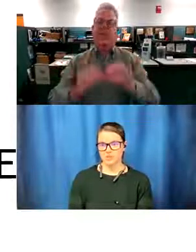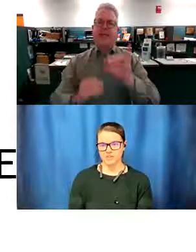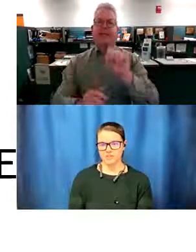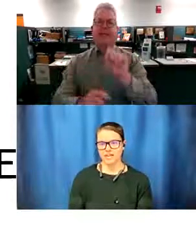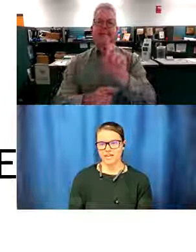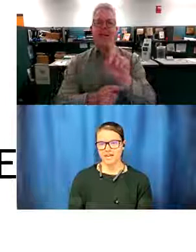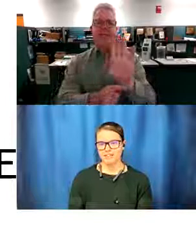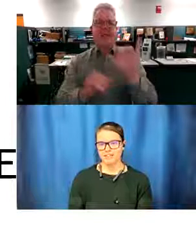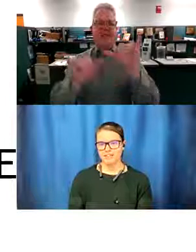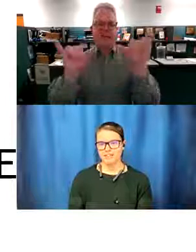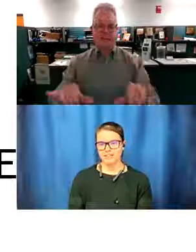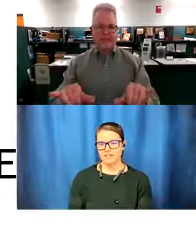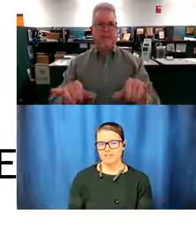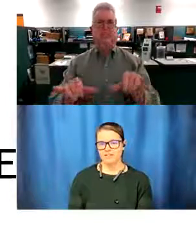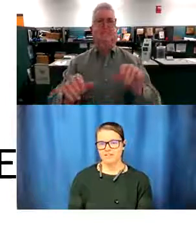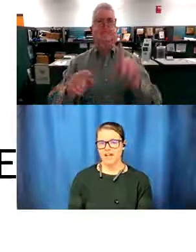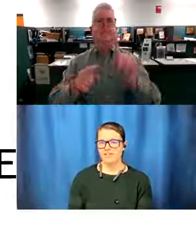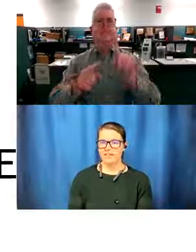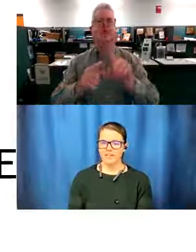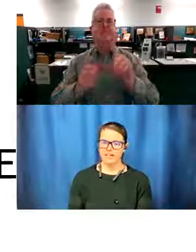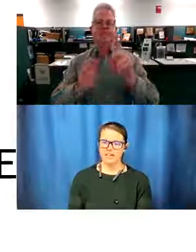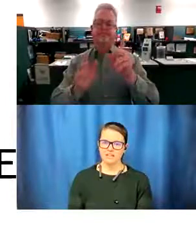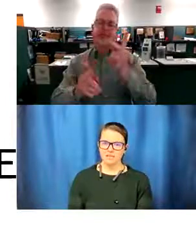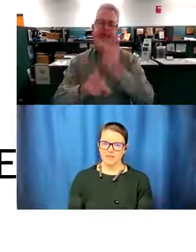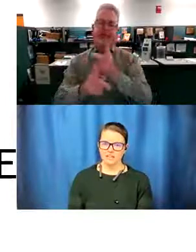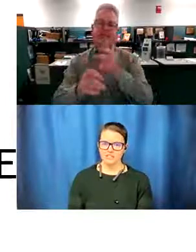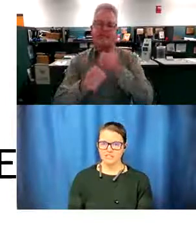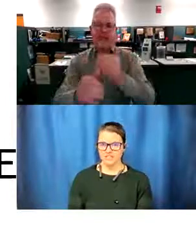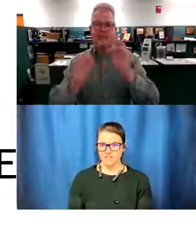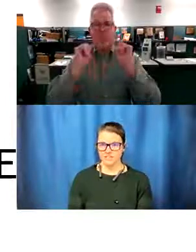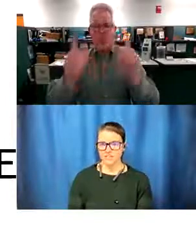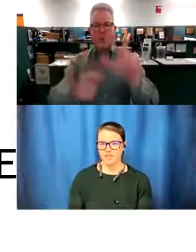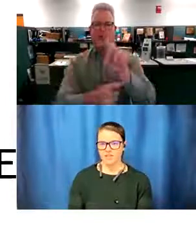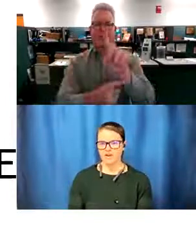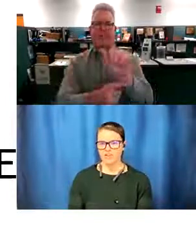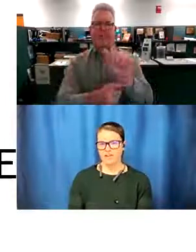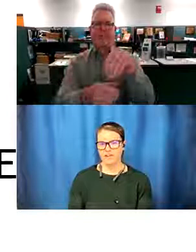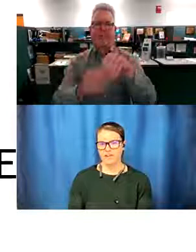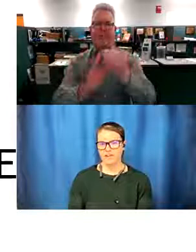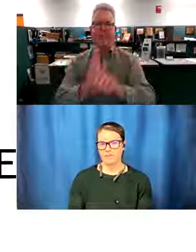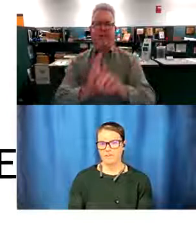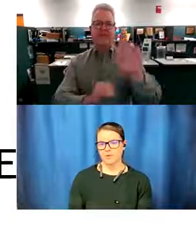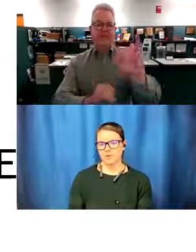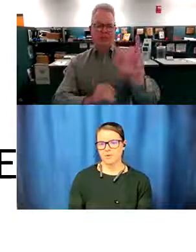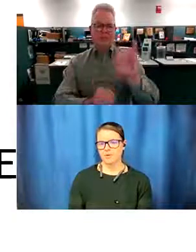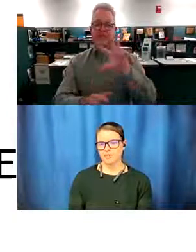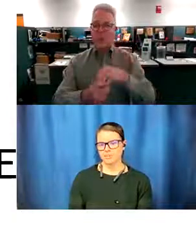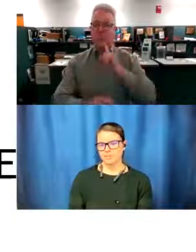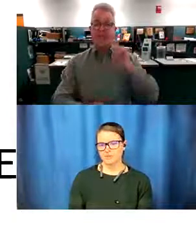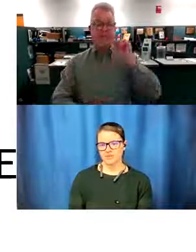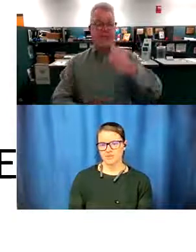Health, and they have a database system where they keep people